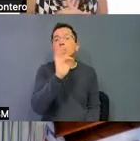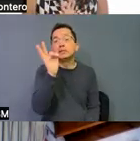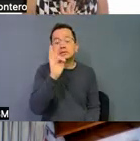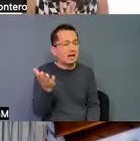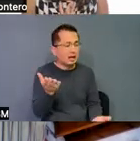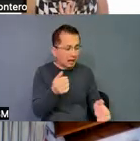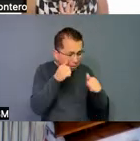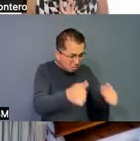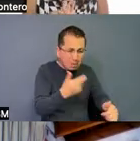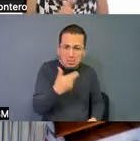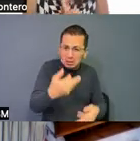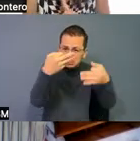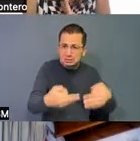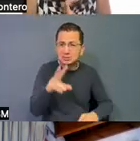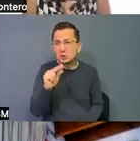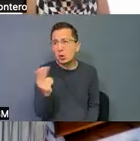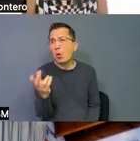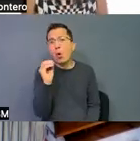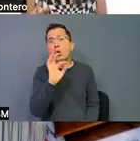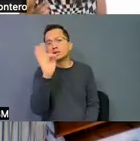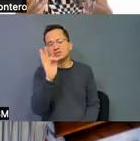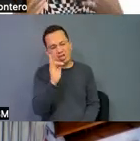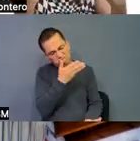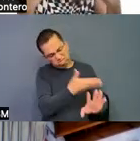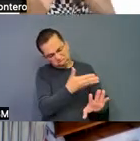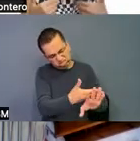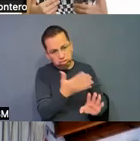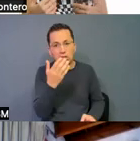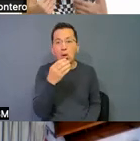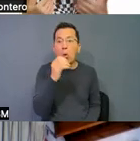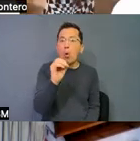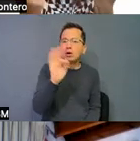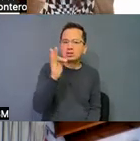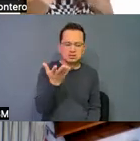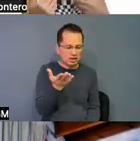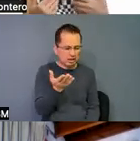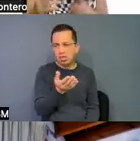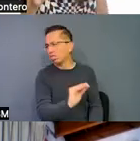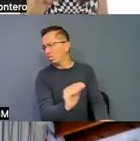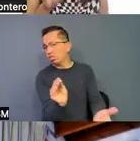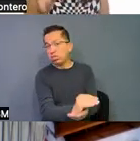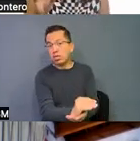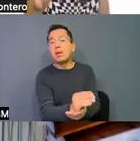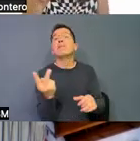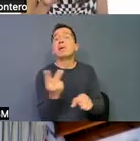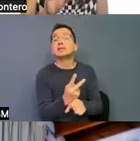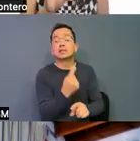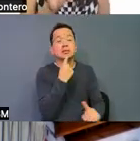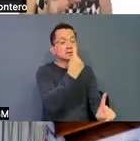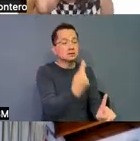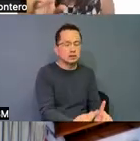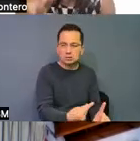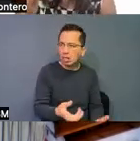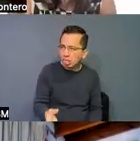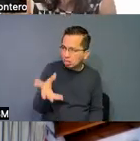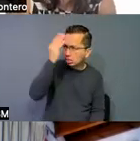or aggressiveness or violence, then the nervous system, the unconscious mind, gets the idea that the